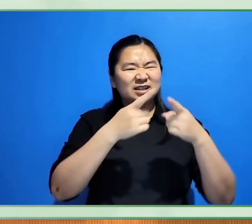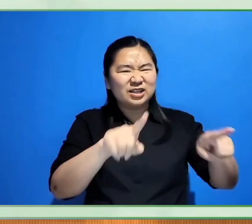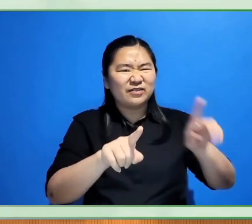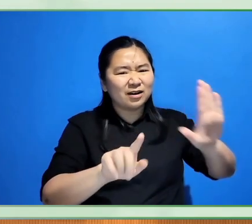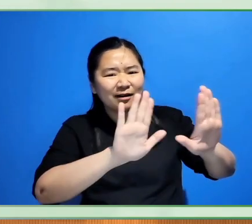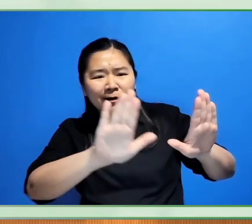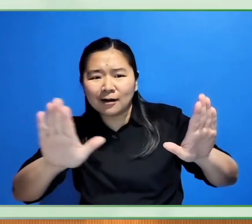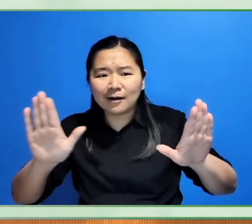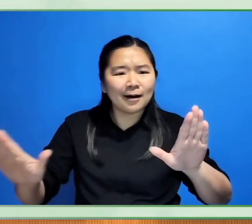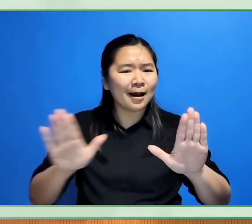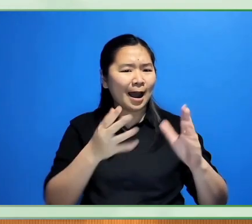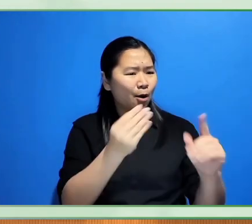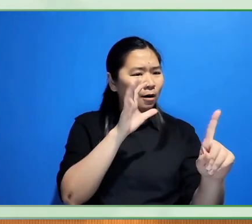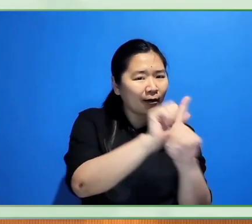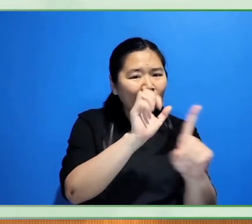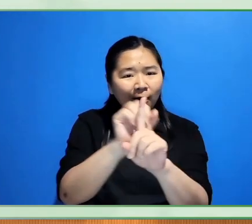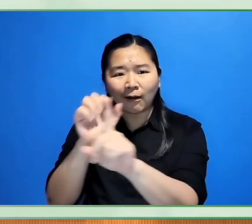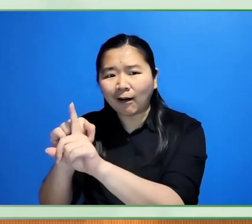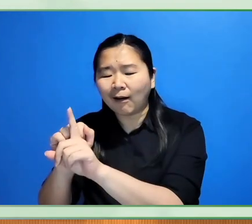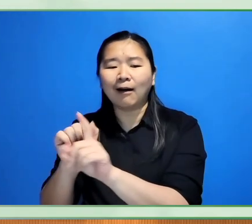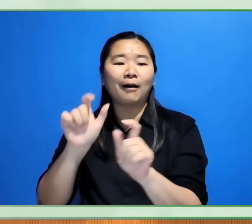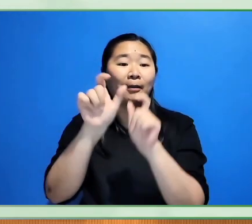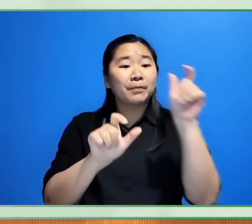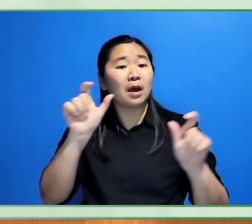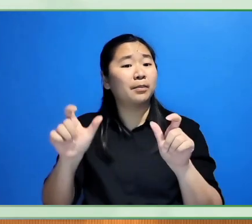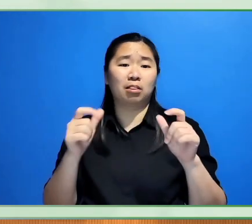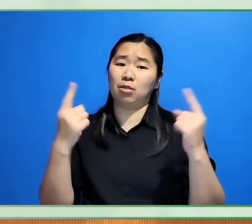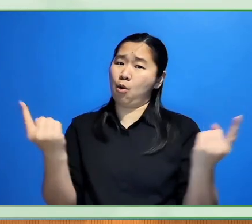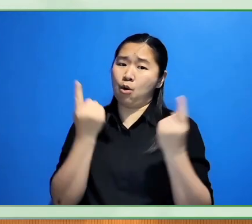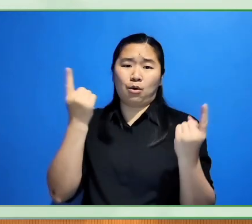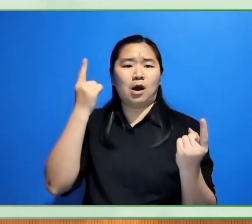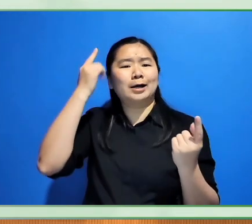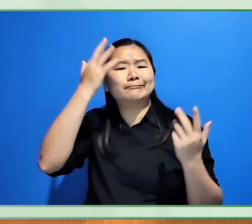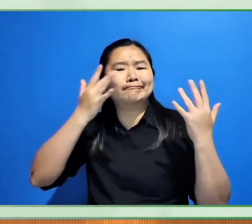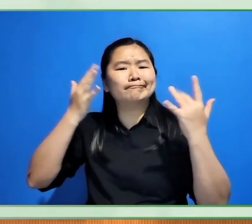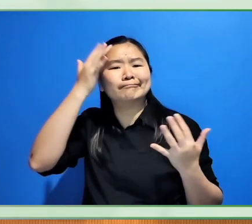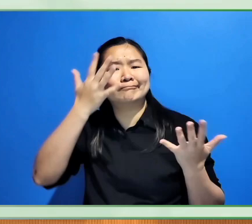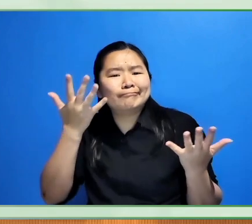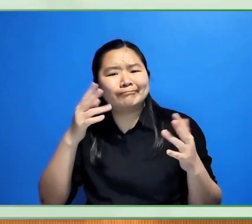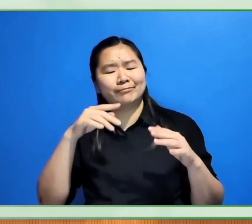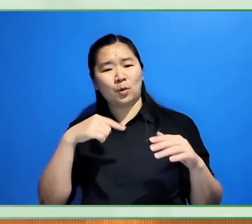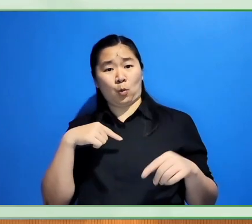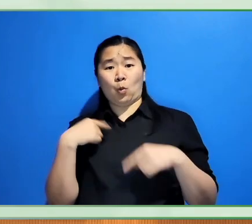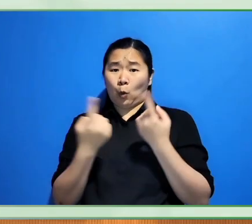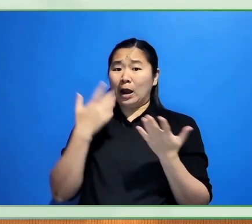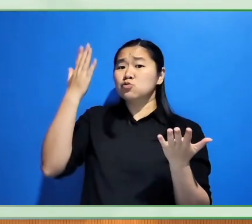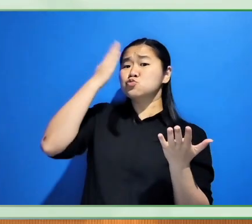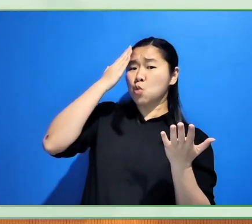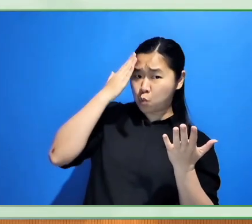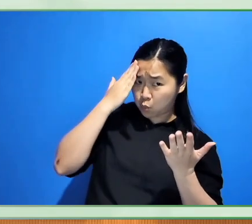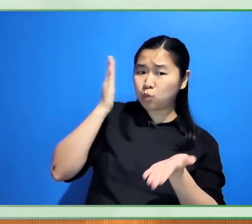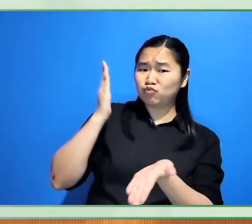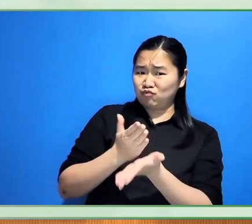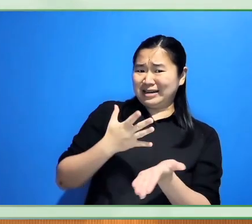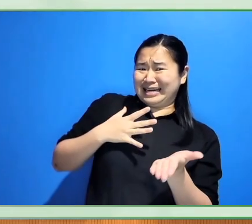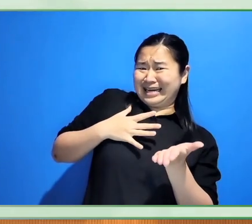is. Other authors actually added promotion, or basically, I mean, they wanted